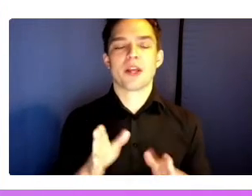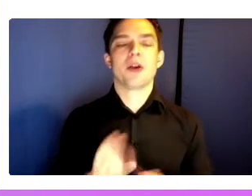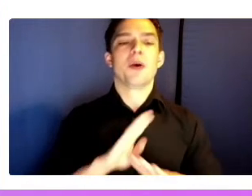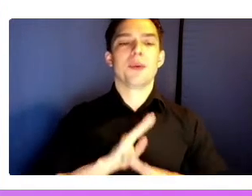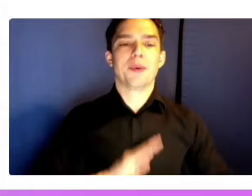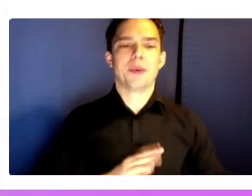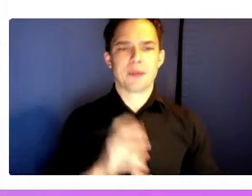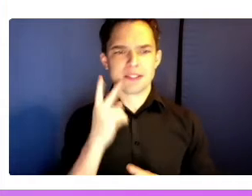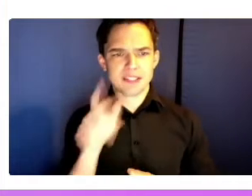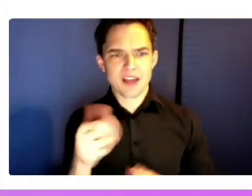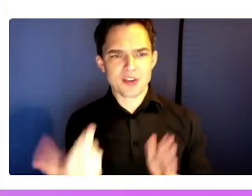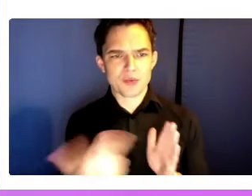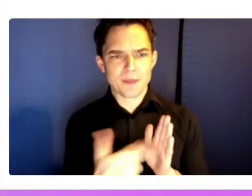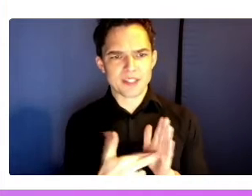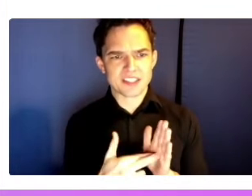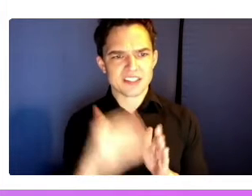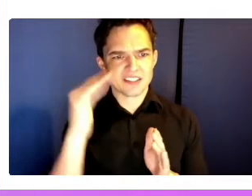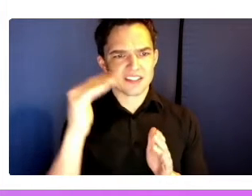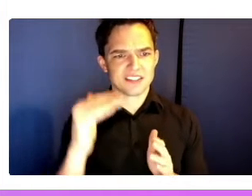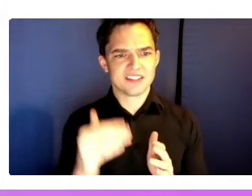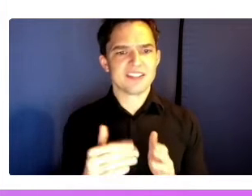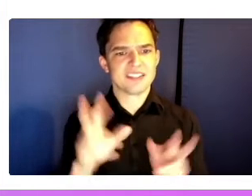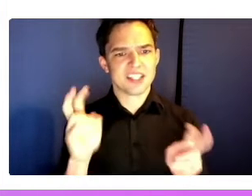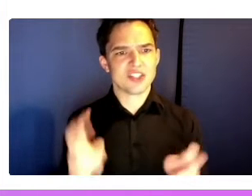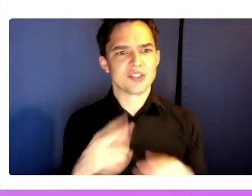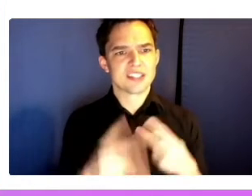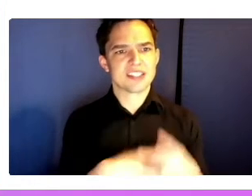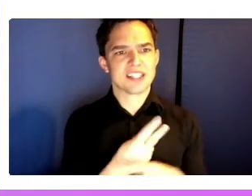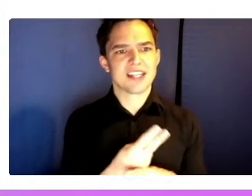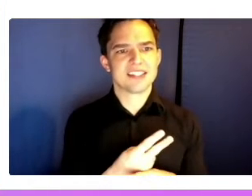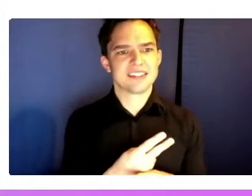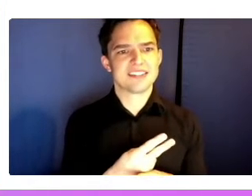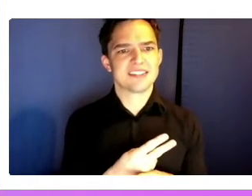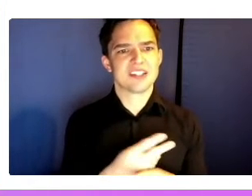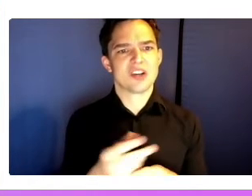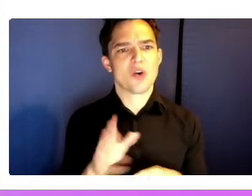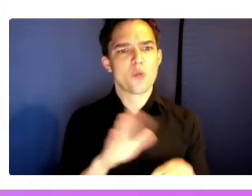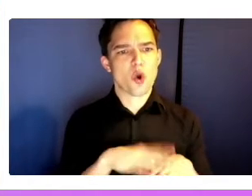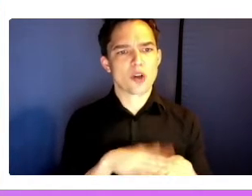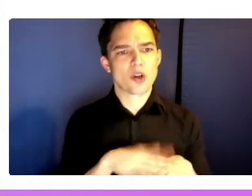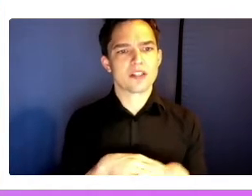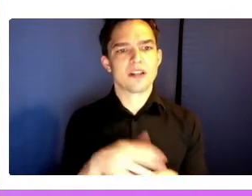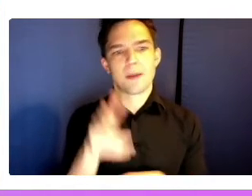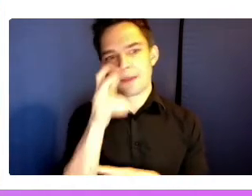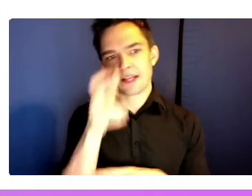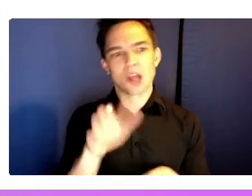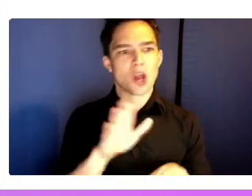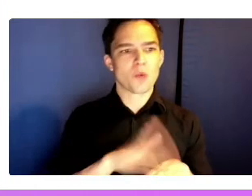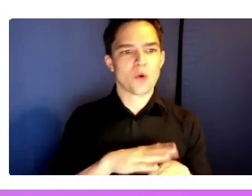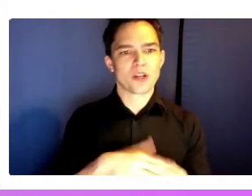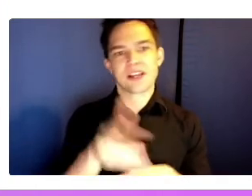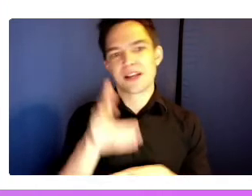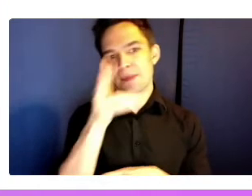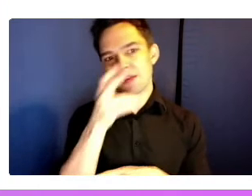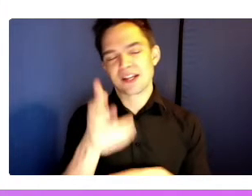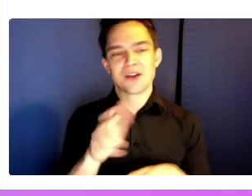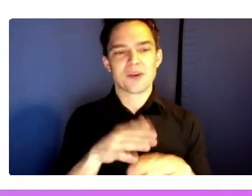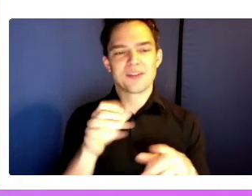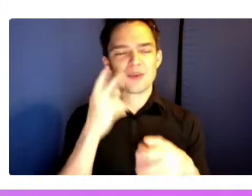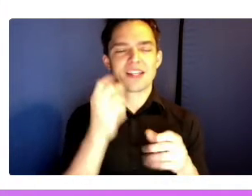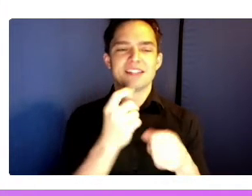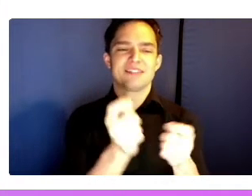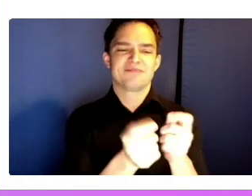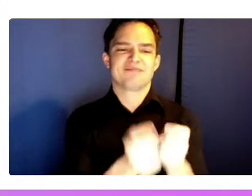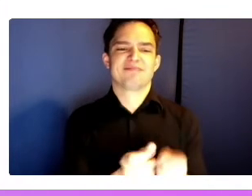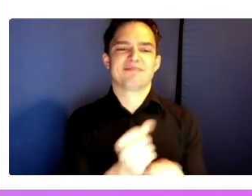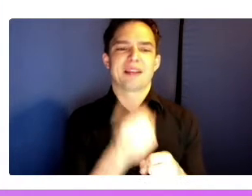another bit of repetition in the issue types. I see warning, bug, warning, bug. We can maybe make that a little bit better. And then we